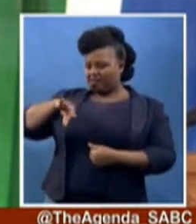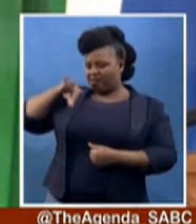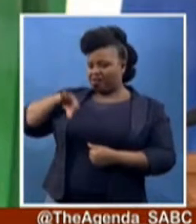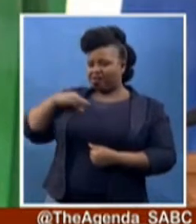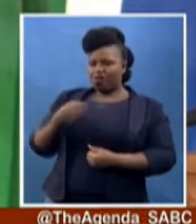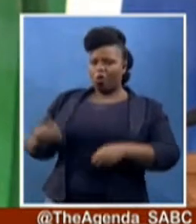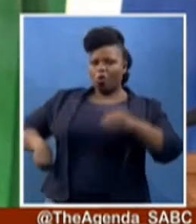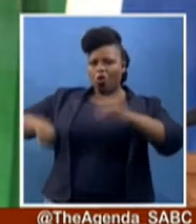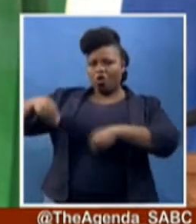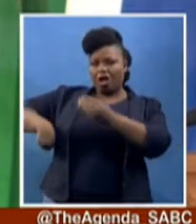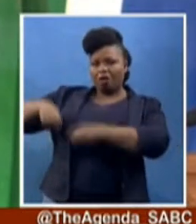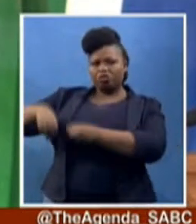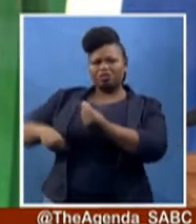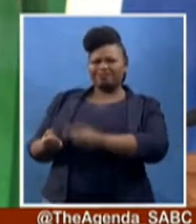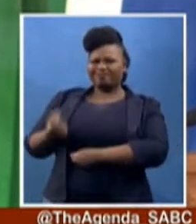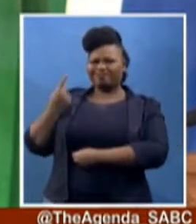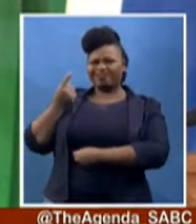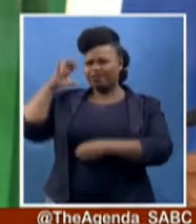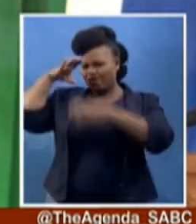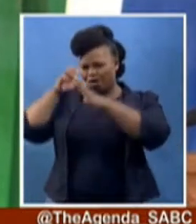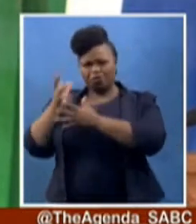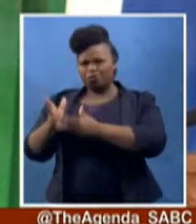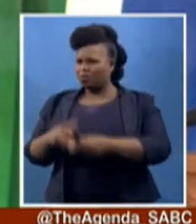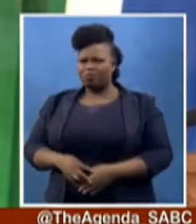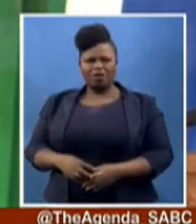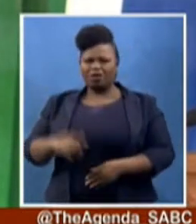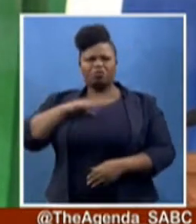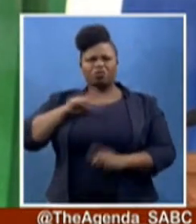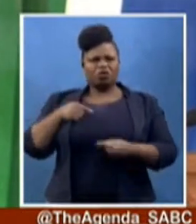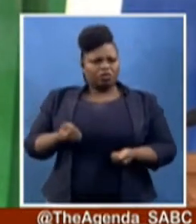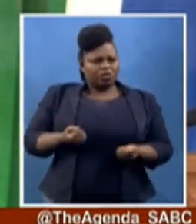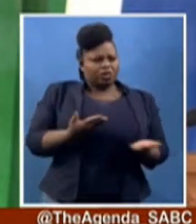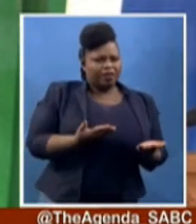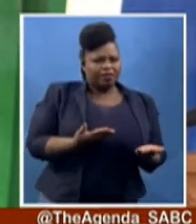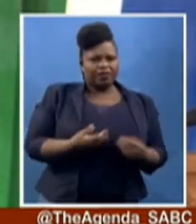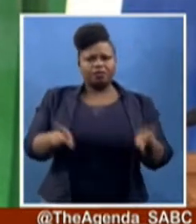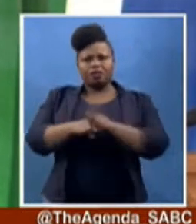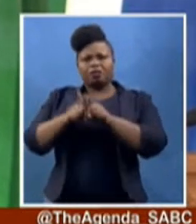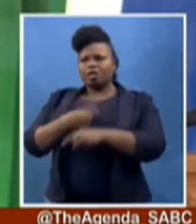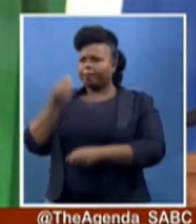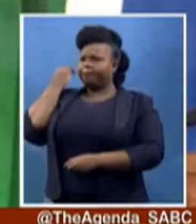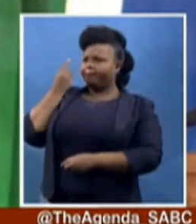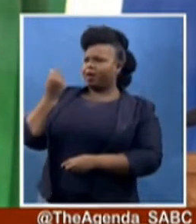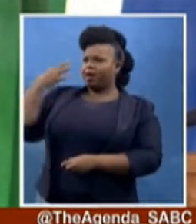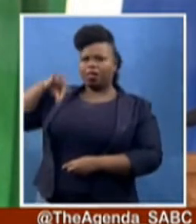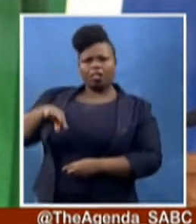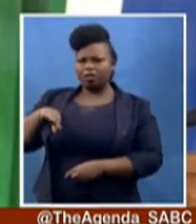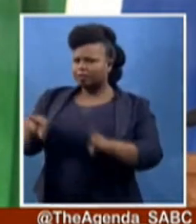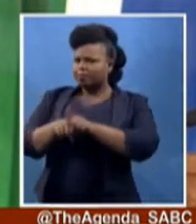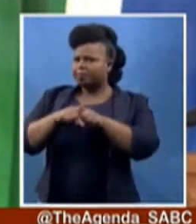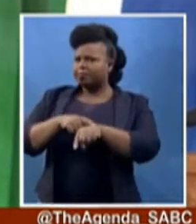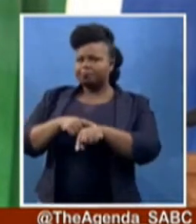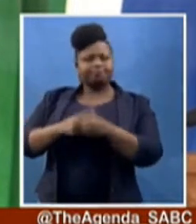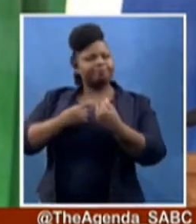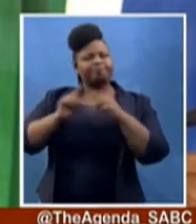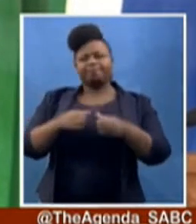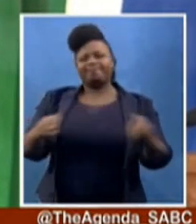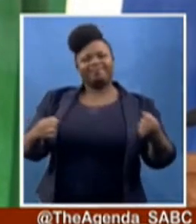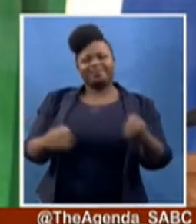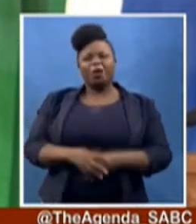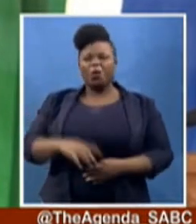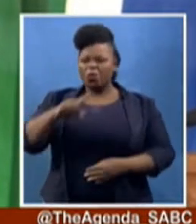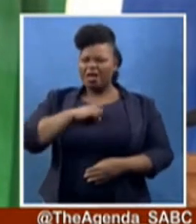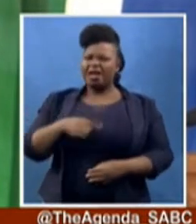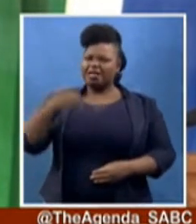their pockets at the same time. This we have seen in recent personal gains achieved at the expense of state